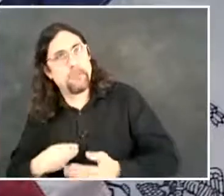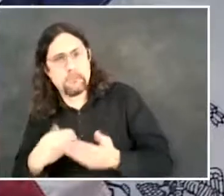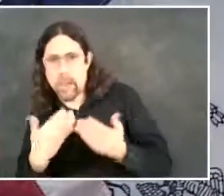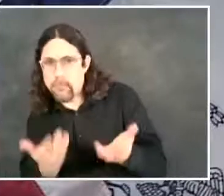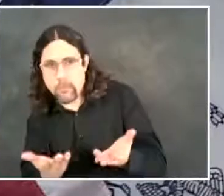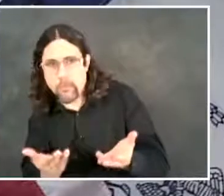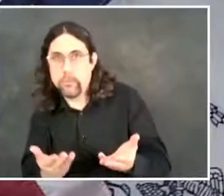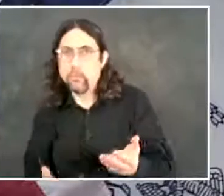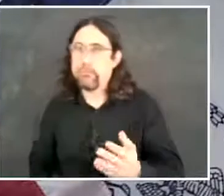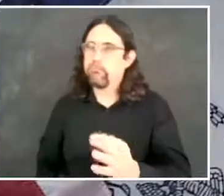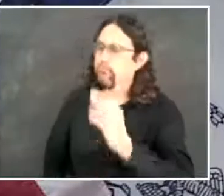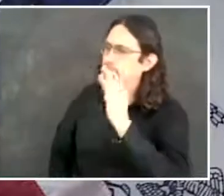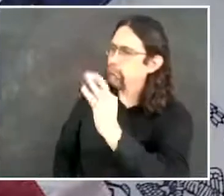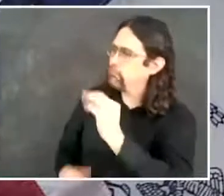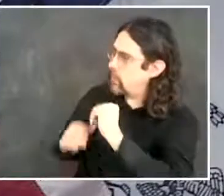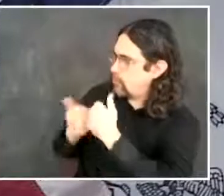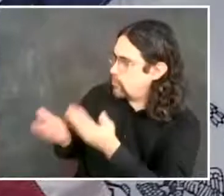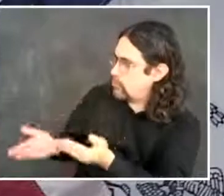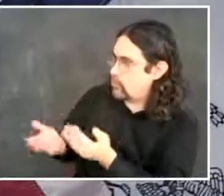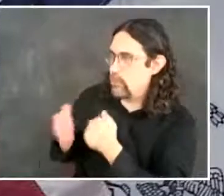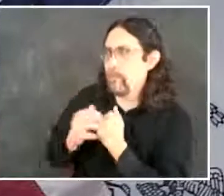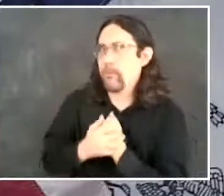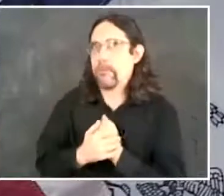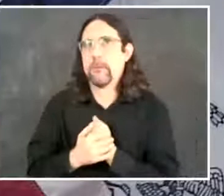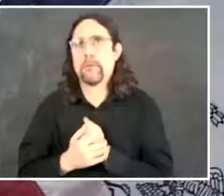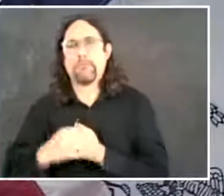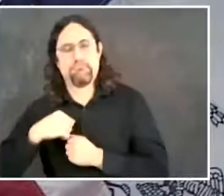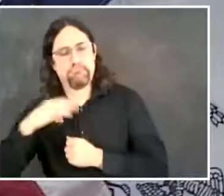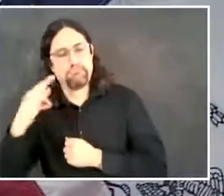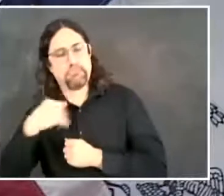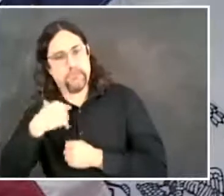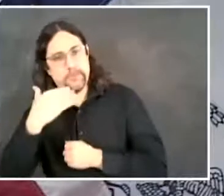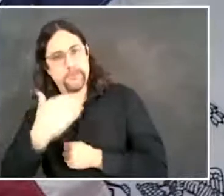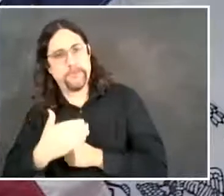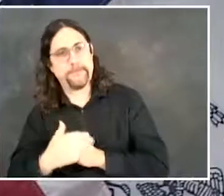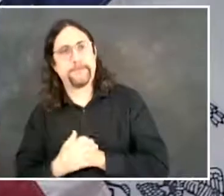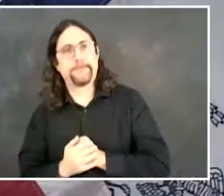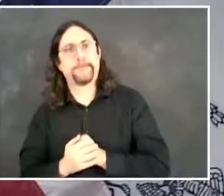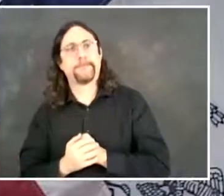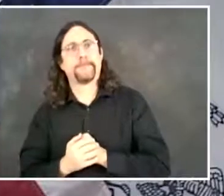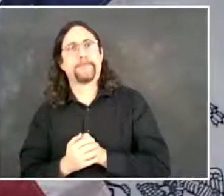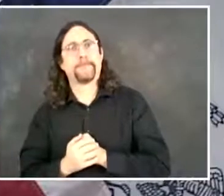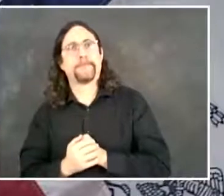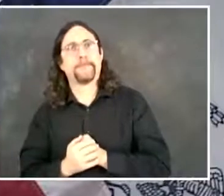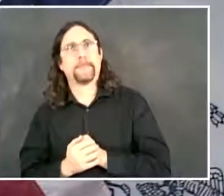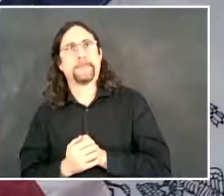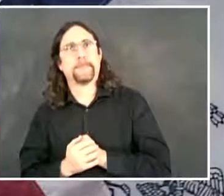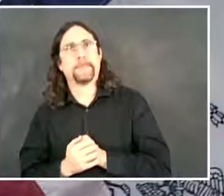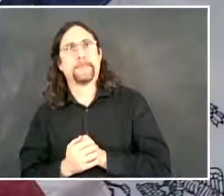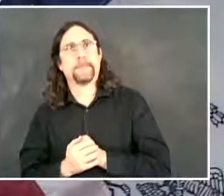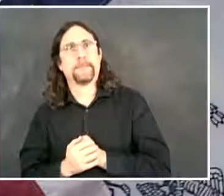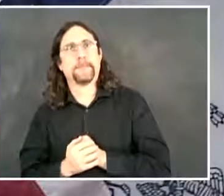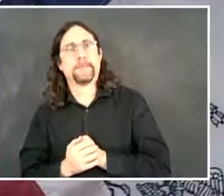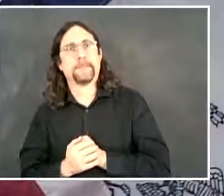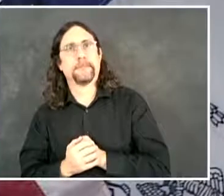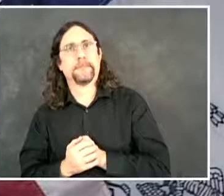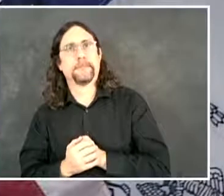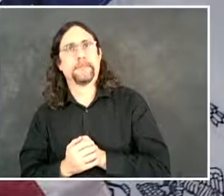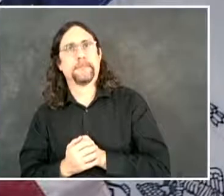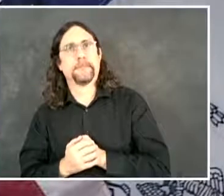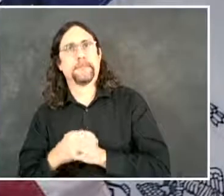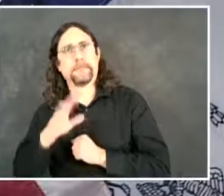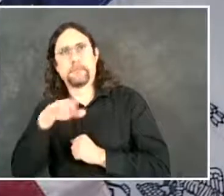specifically, please specifics, not generalities, are you going to stop gatherings beyond the status quo?